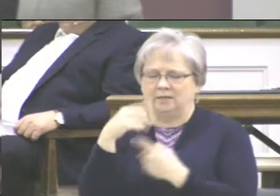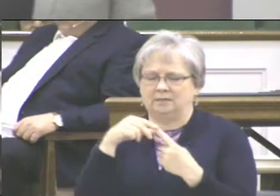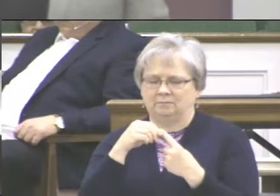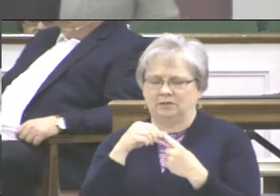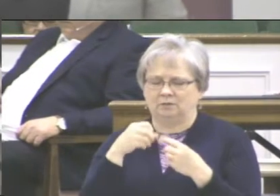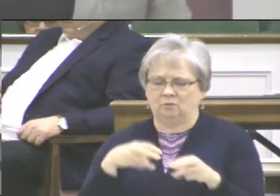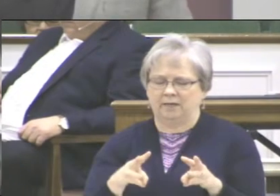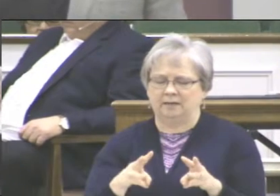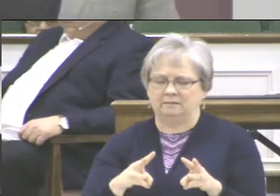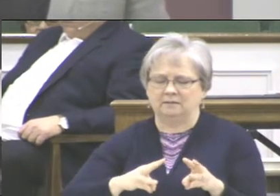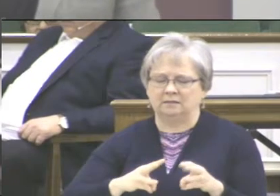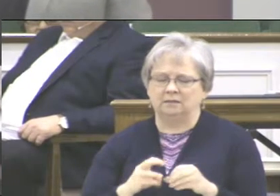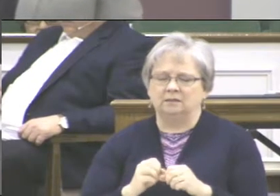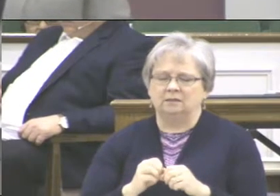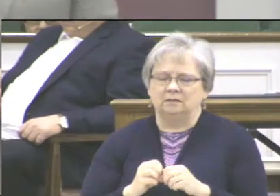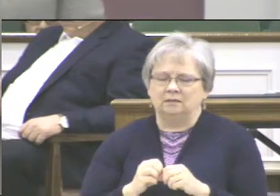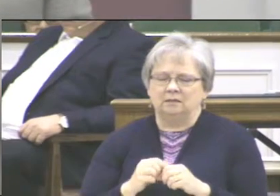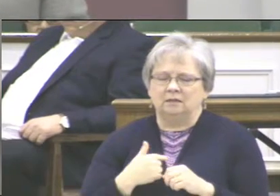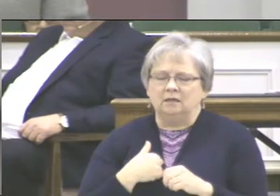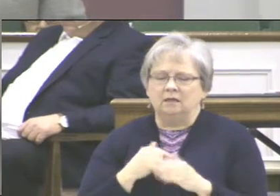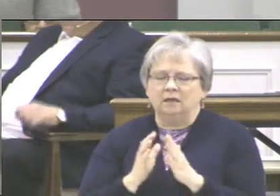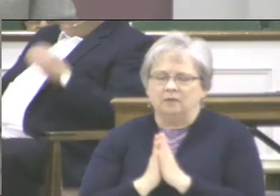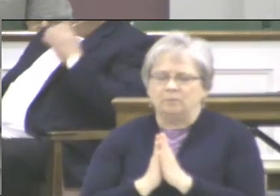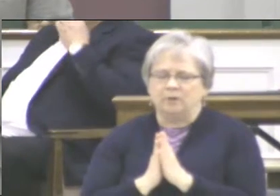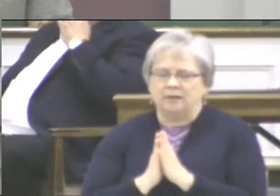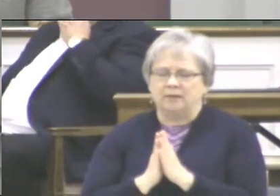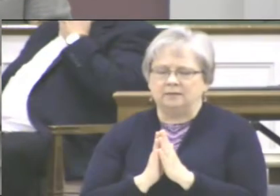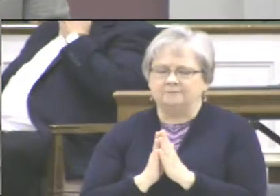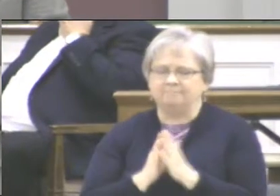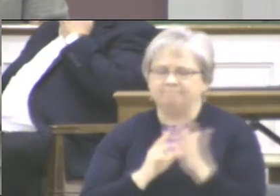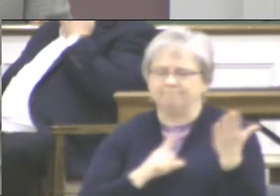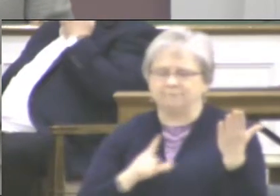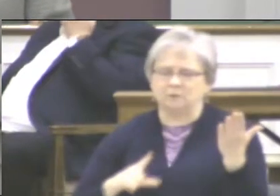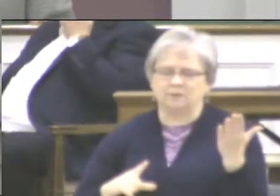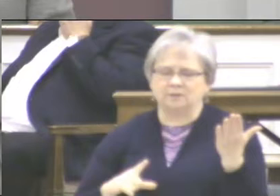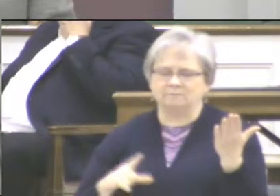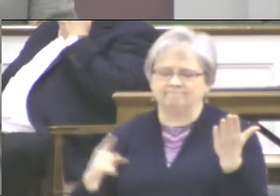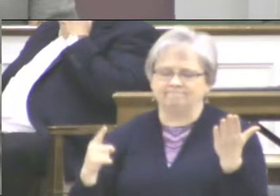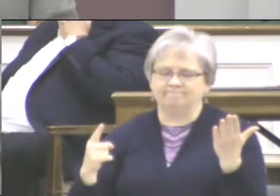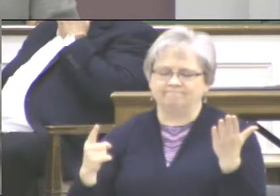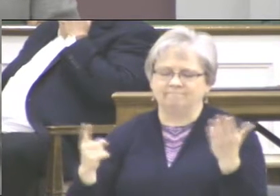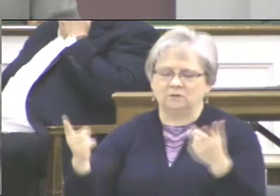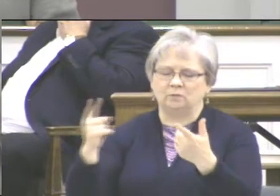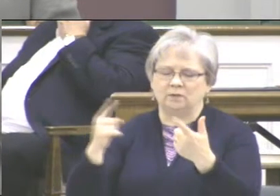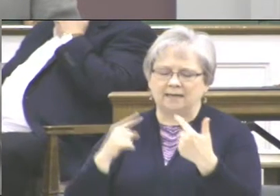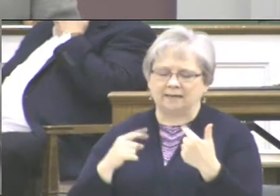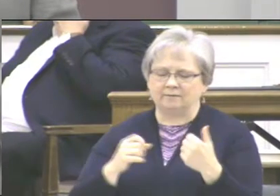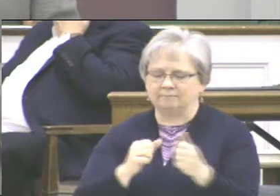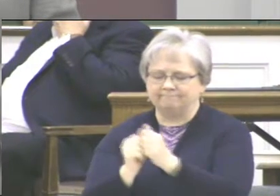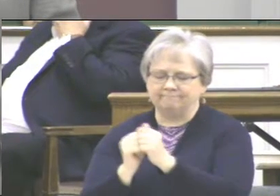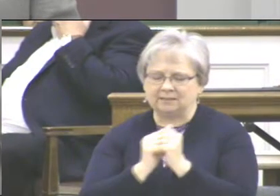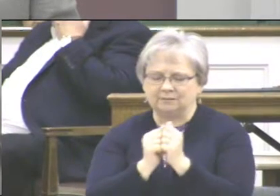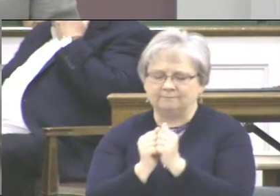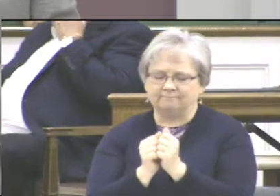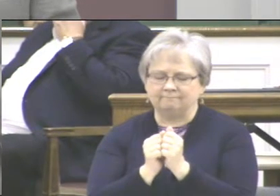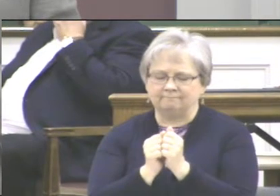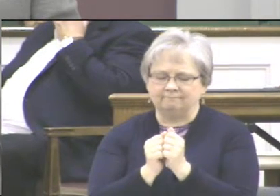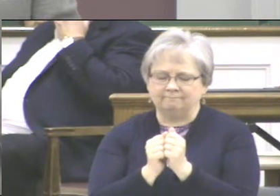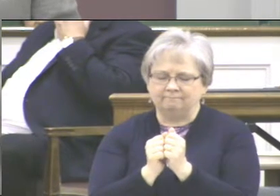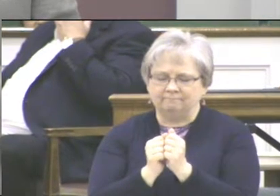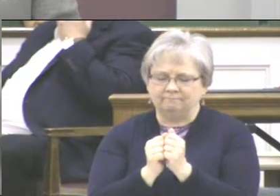way. I pray, Lord, that as we have gathered, that you would just continue